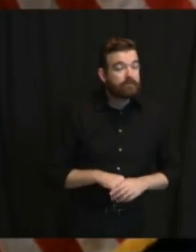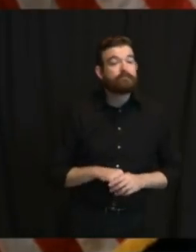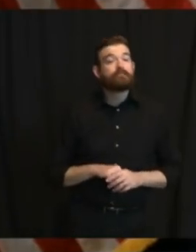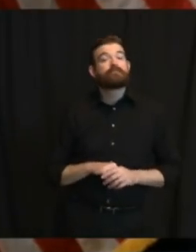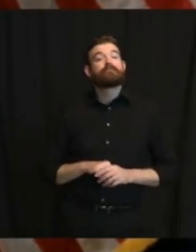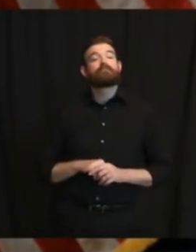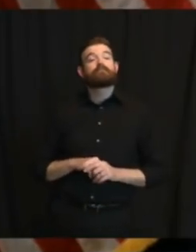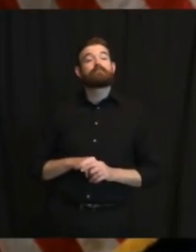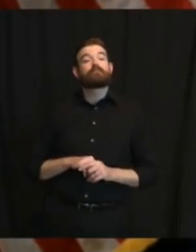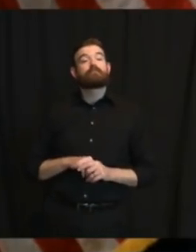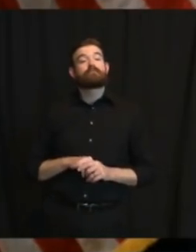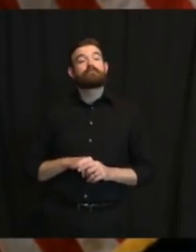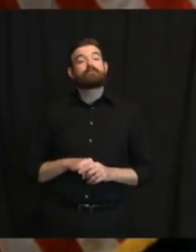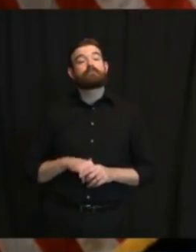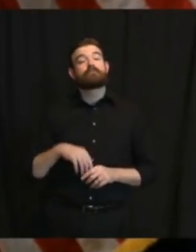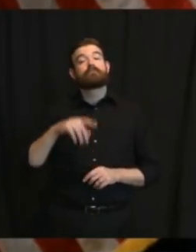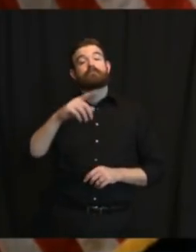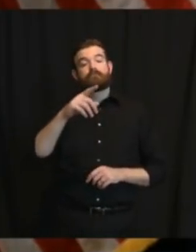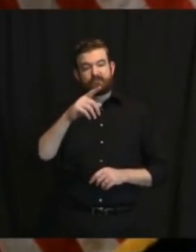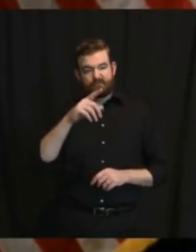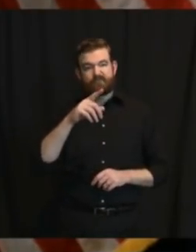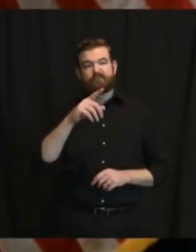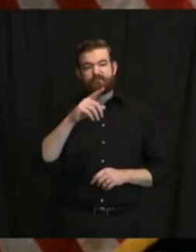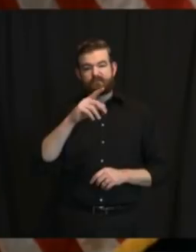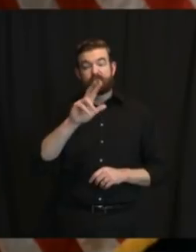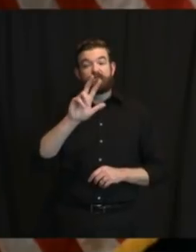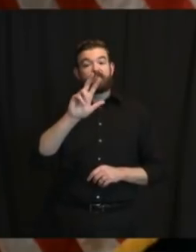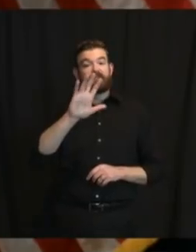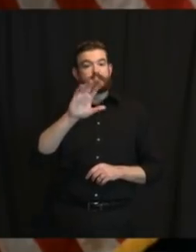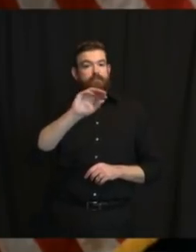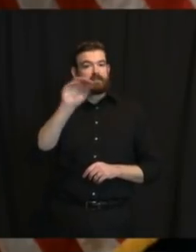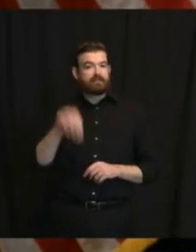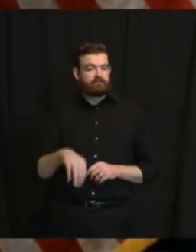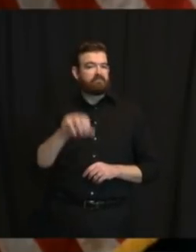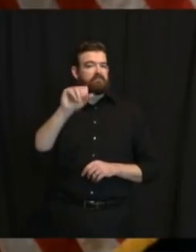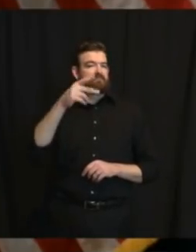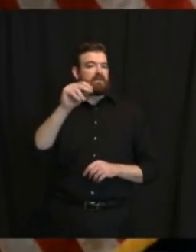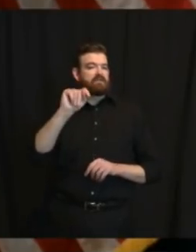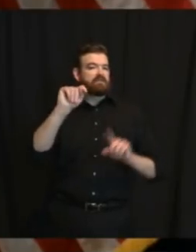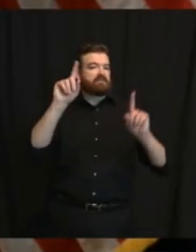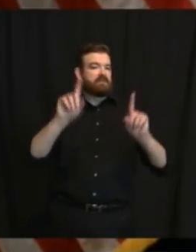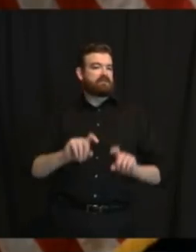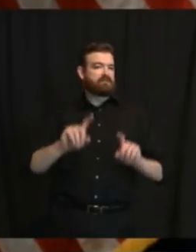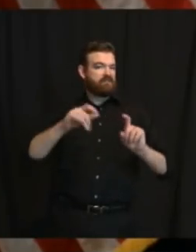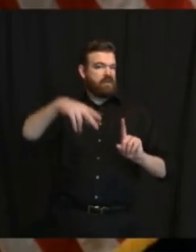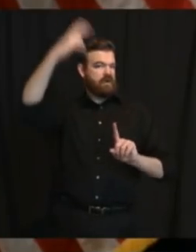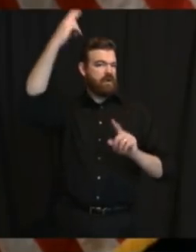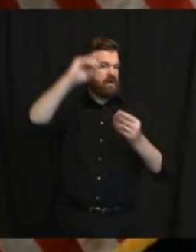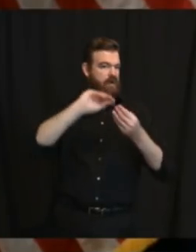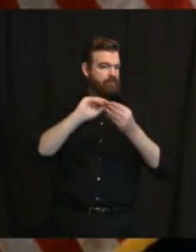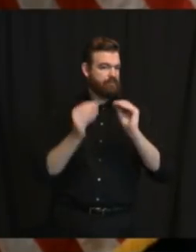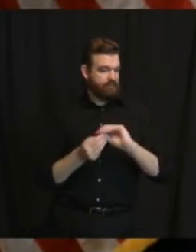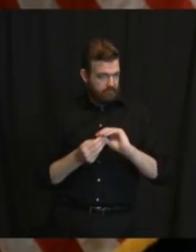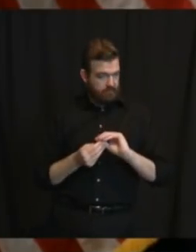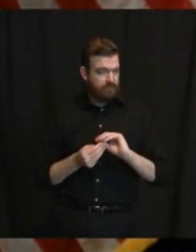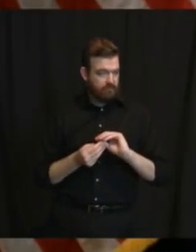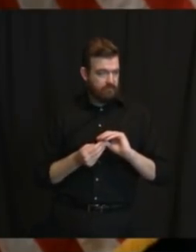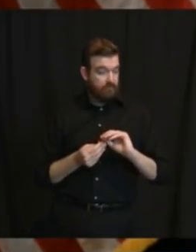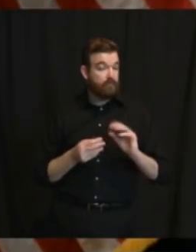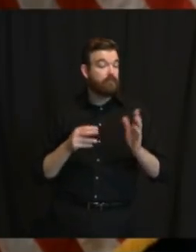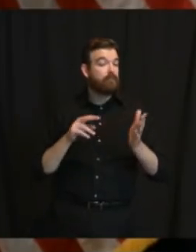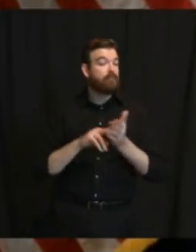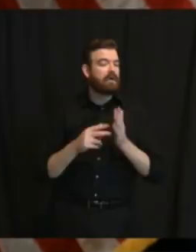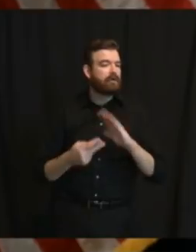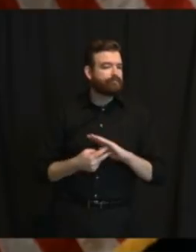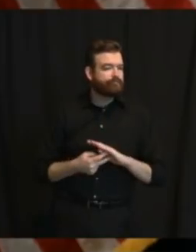who are historically going to be overwhelmingly symptomatic have gone in and have come back with a negative test. So we should probably take